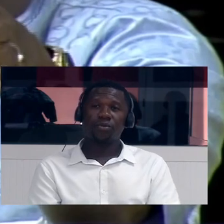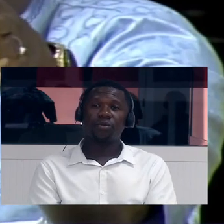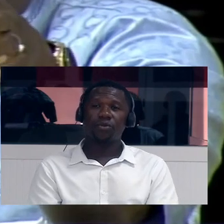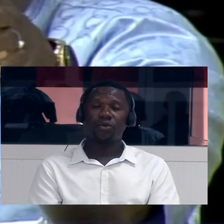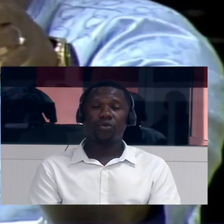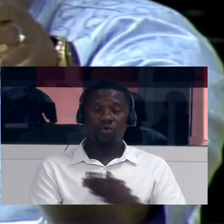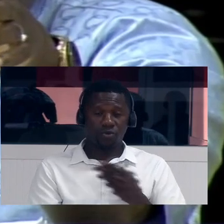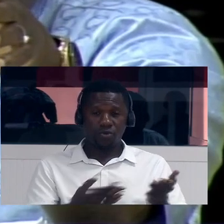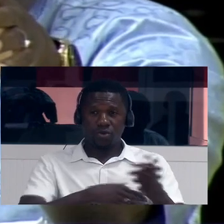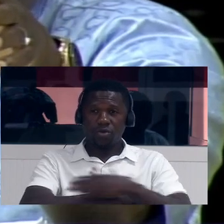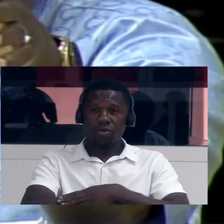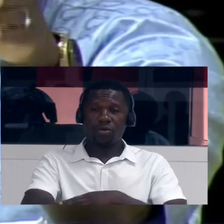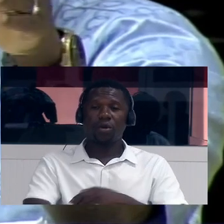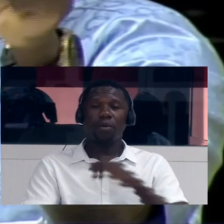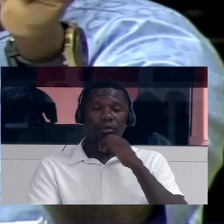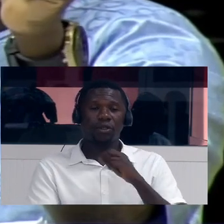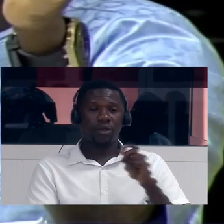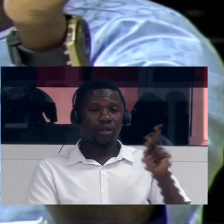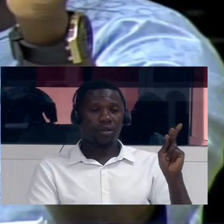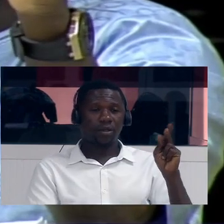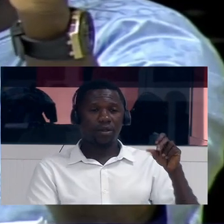To conclude, Mr. King,